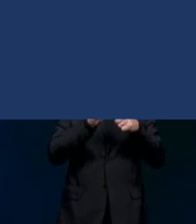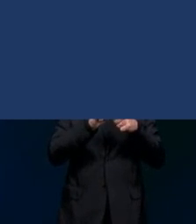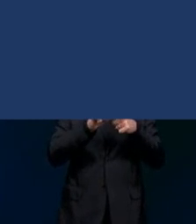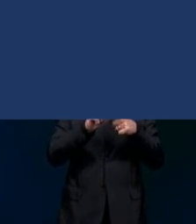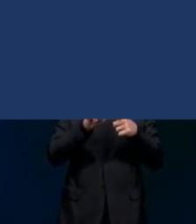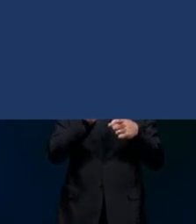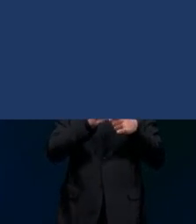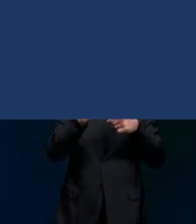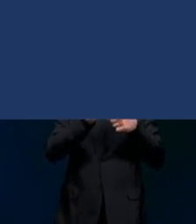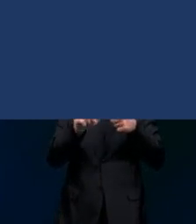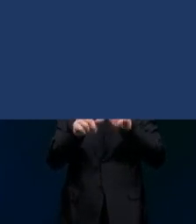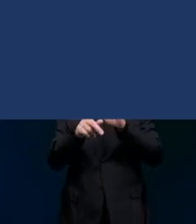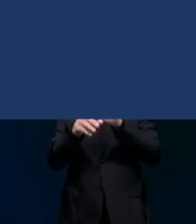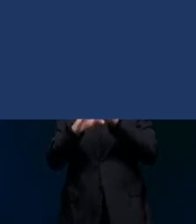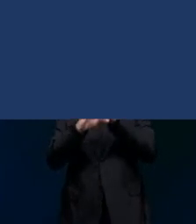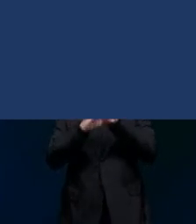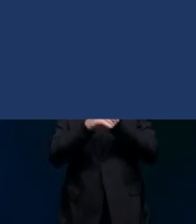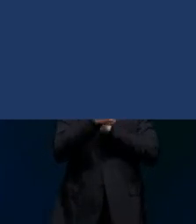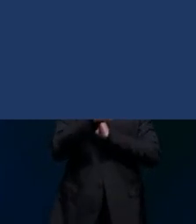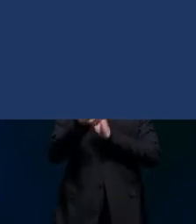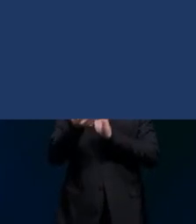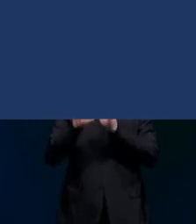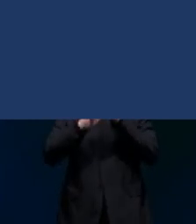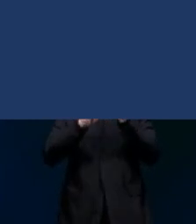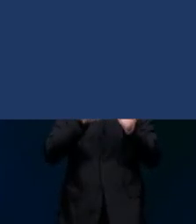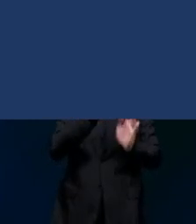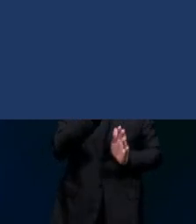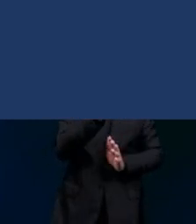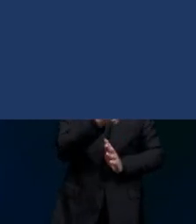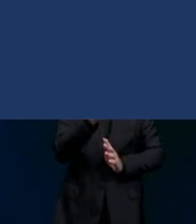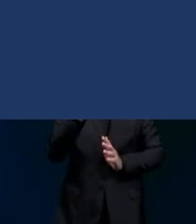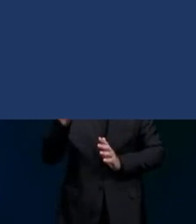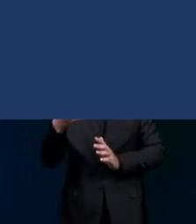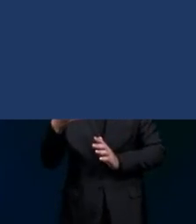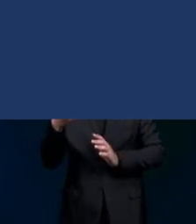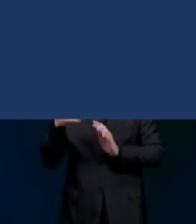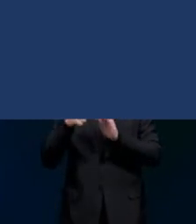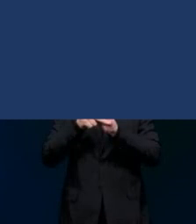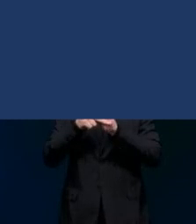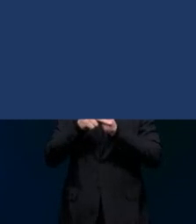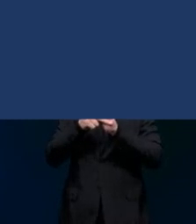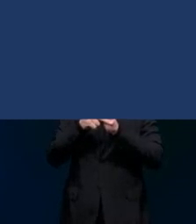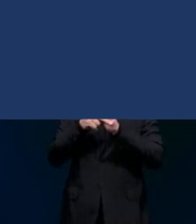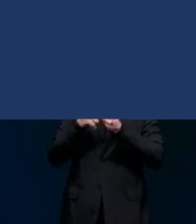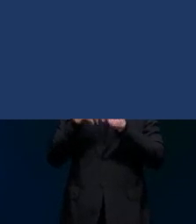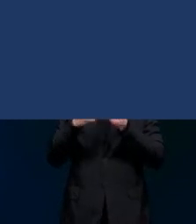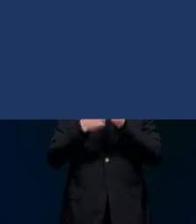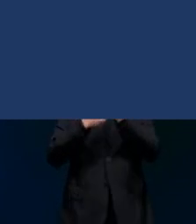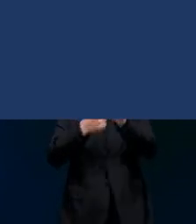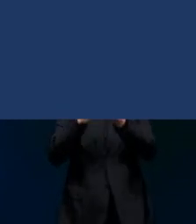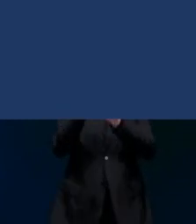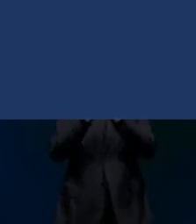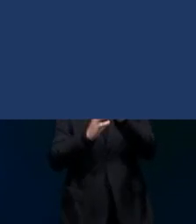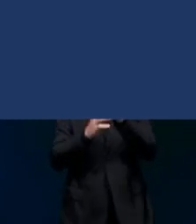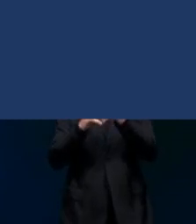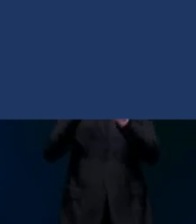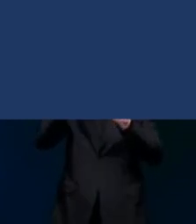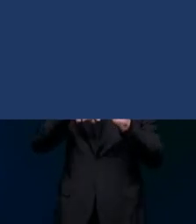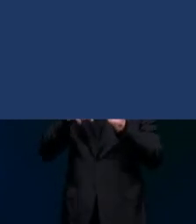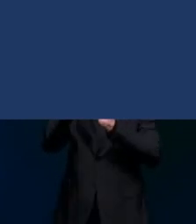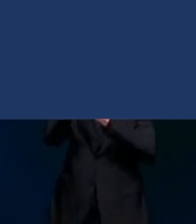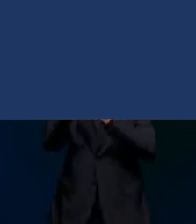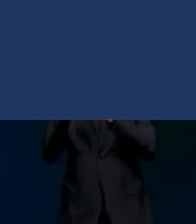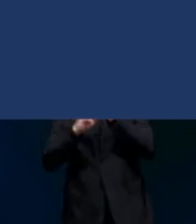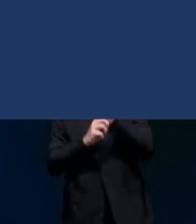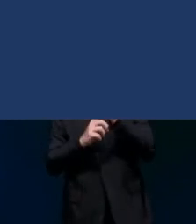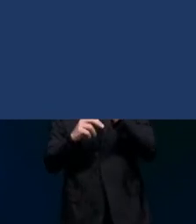Leviticus 16:34, which says, "This shall be an everlasting statute for you, to make atonement for the children of